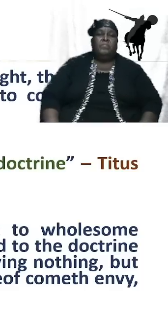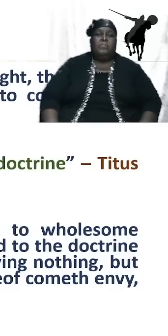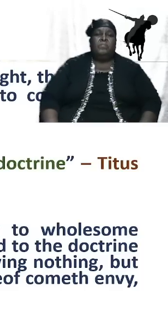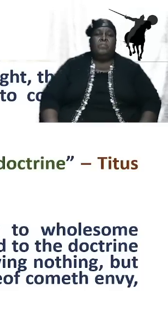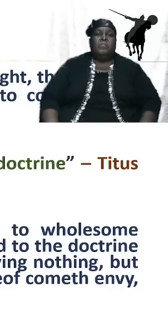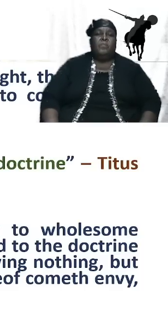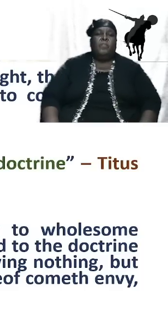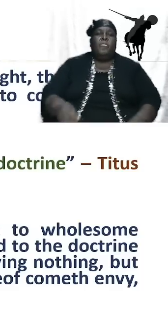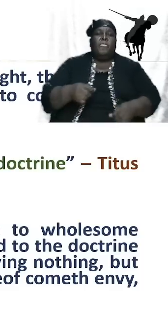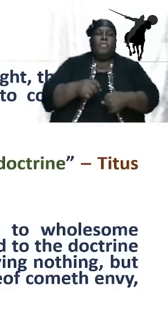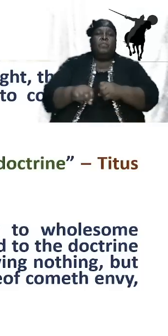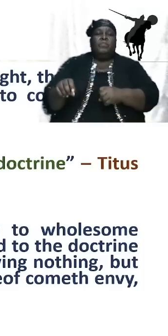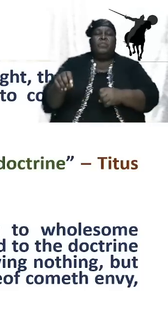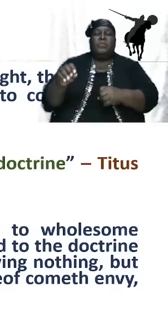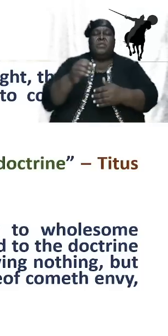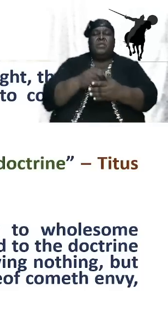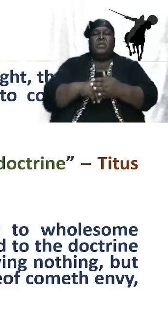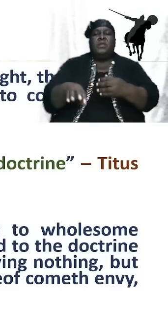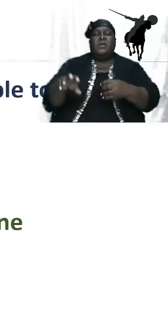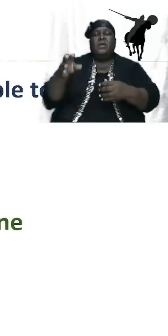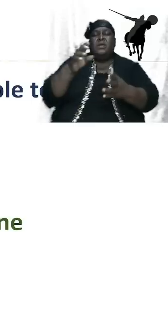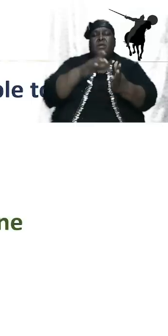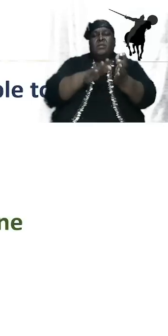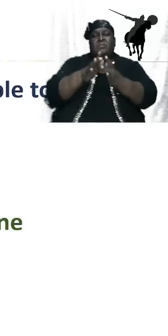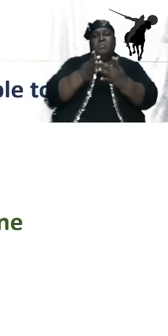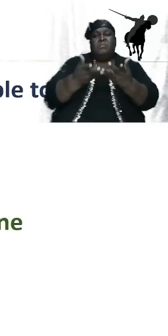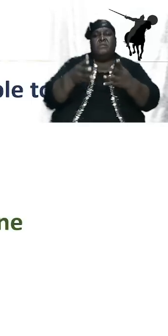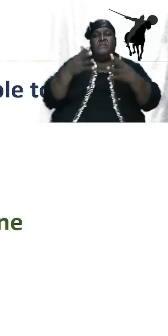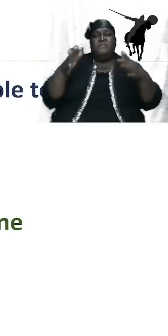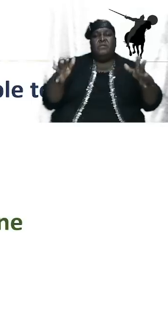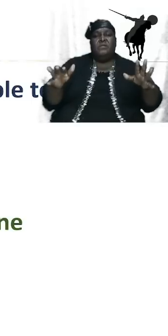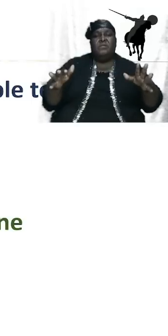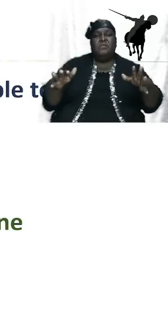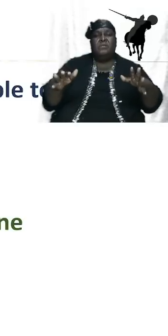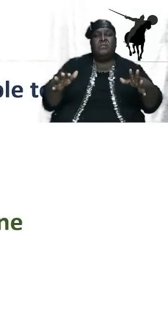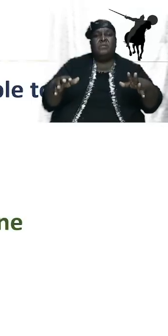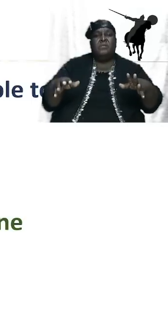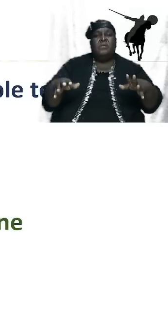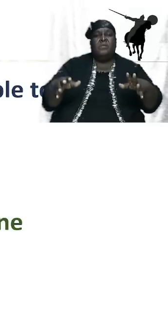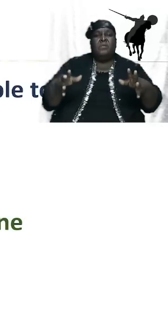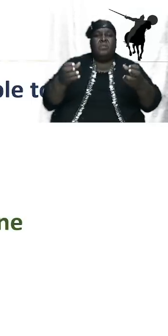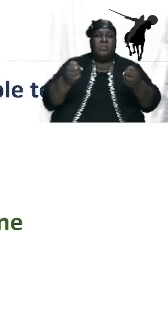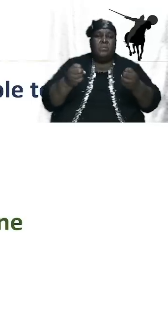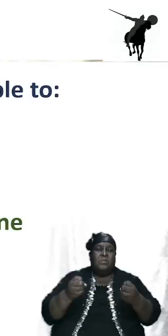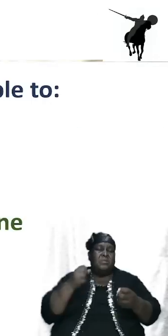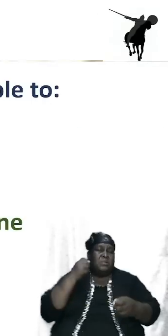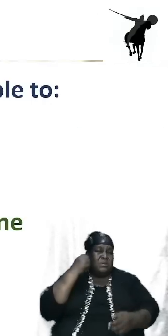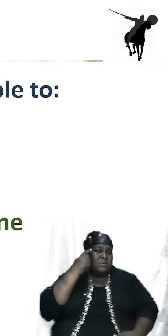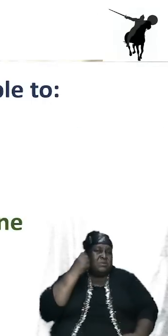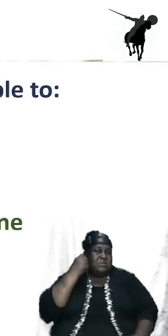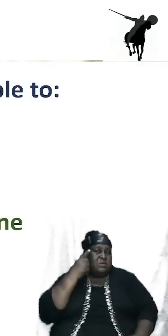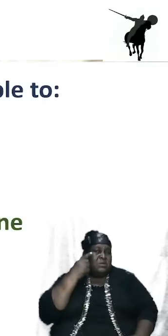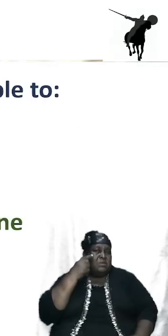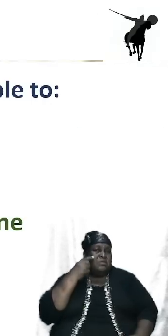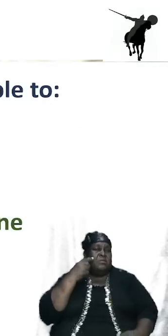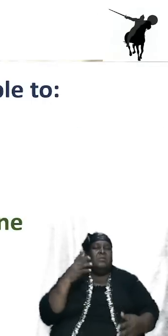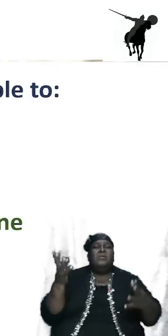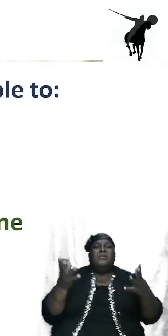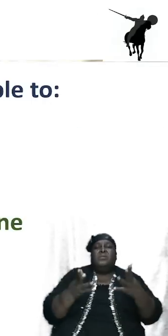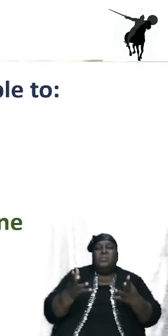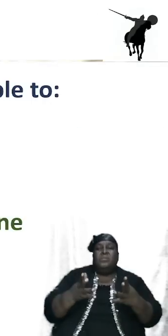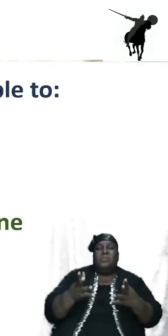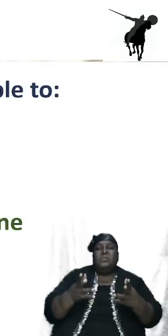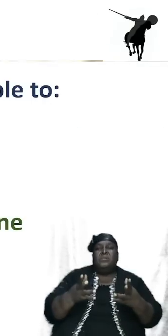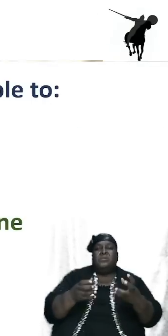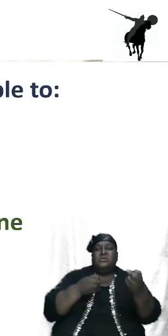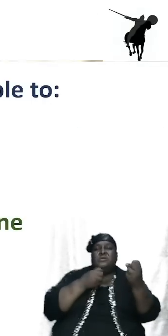at the end of the session tonight, our objective is that we want to be able to understand what is